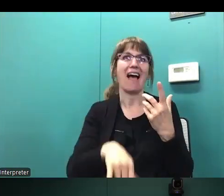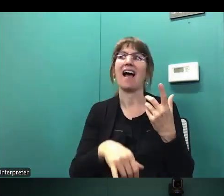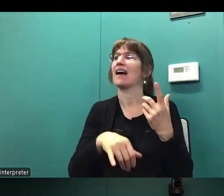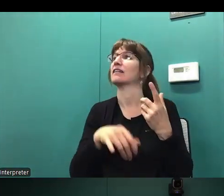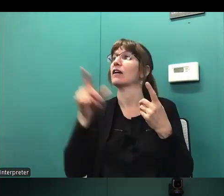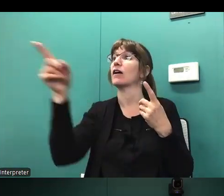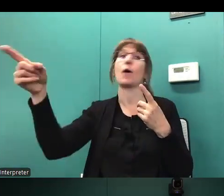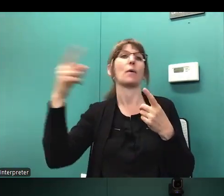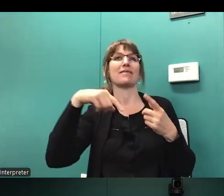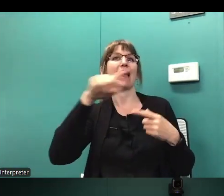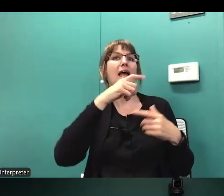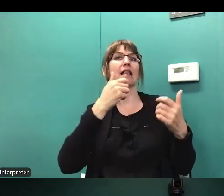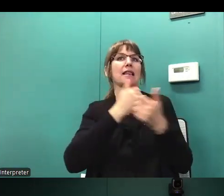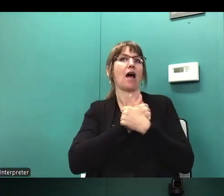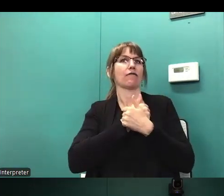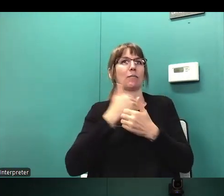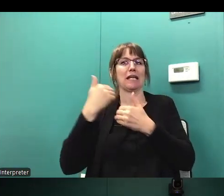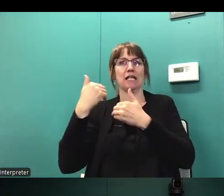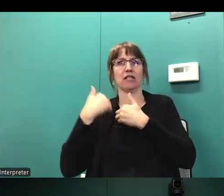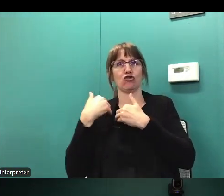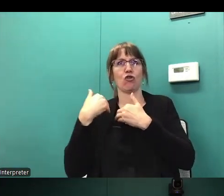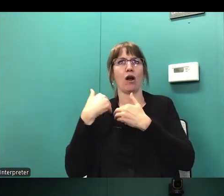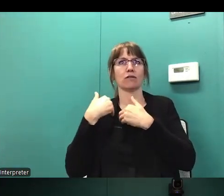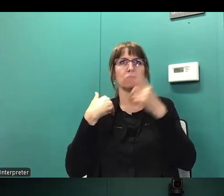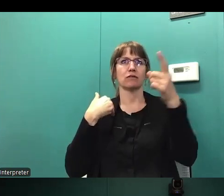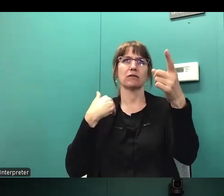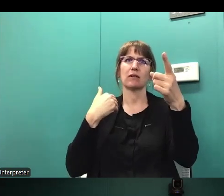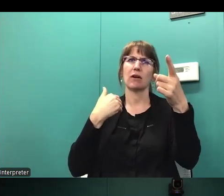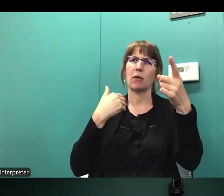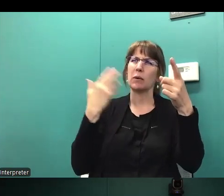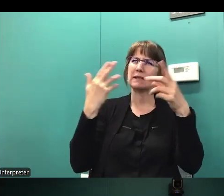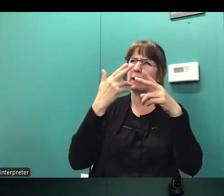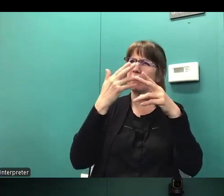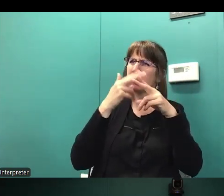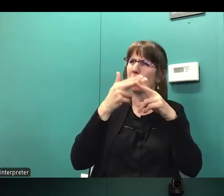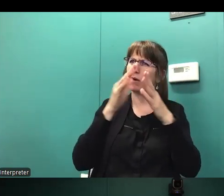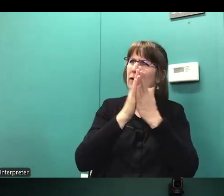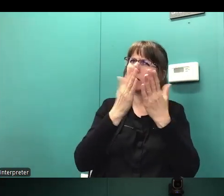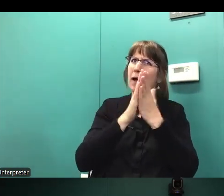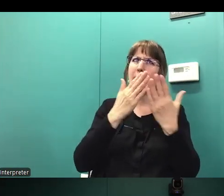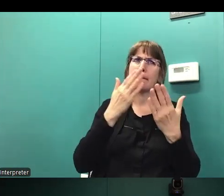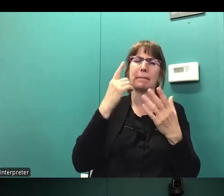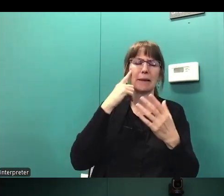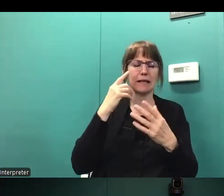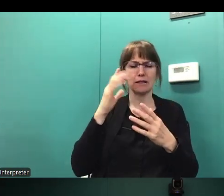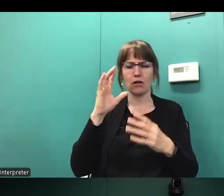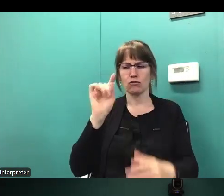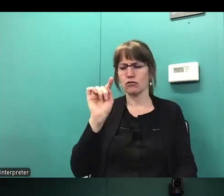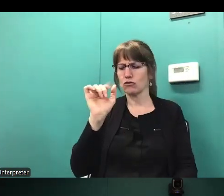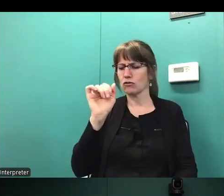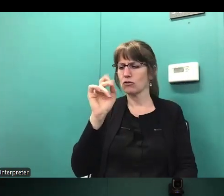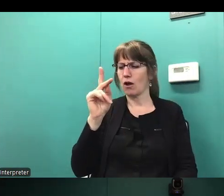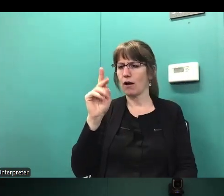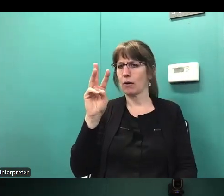great. Yeah. So what's it called? I think it's called Talk With Me. There's like a talk with me Purple. book. Yeah, and then it has a girl in the little girl in the high